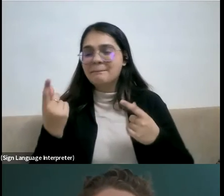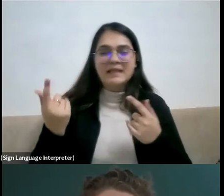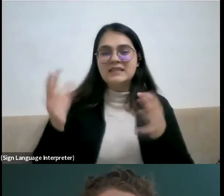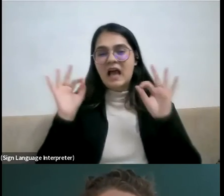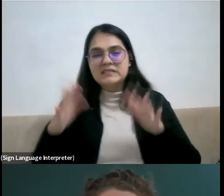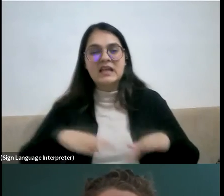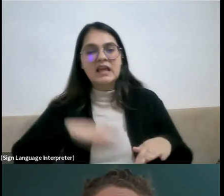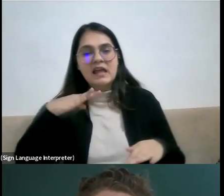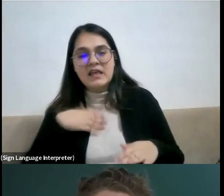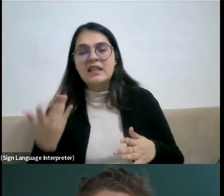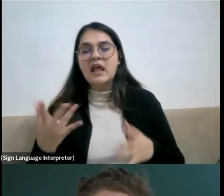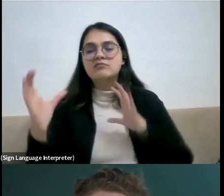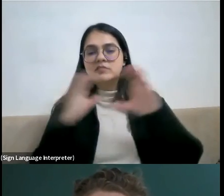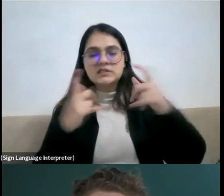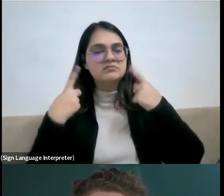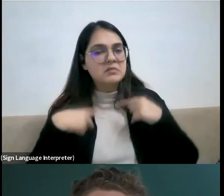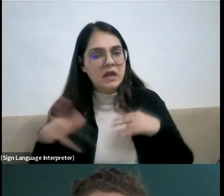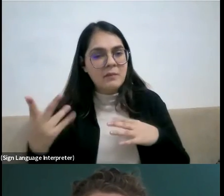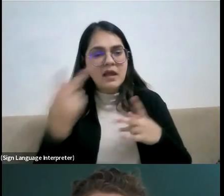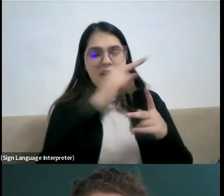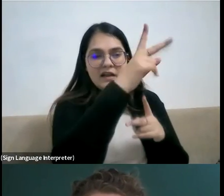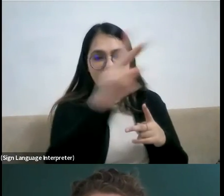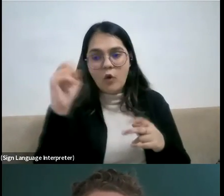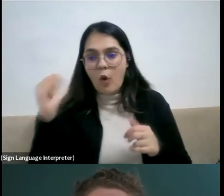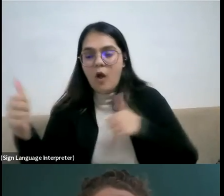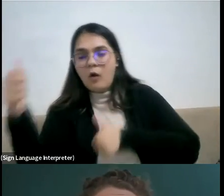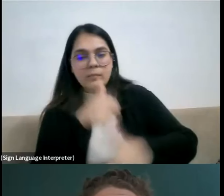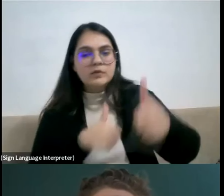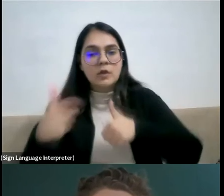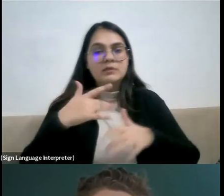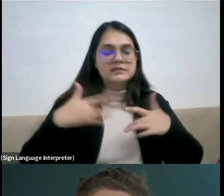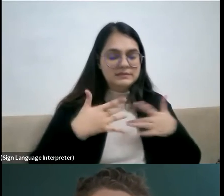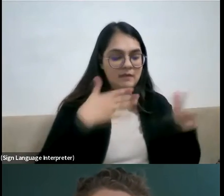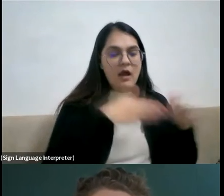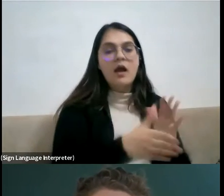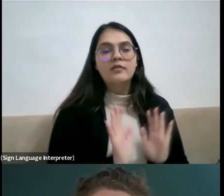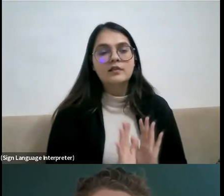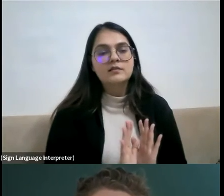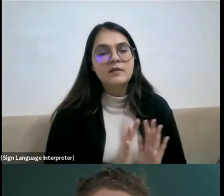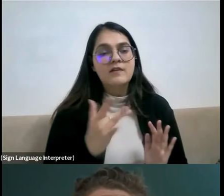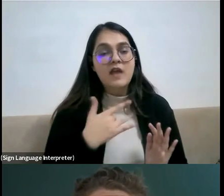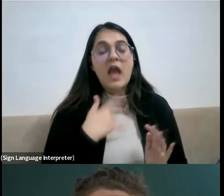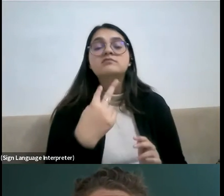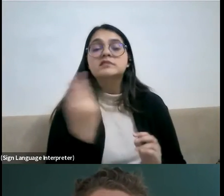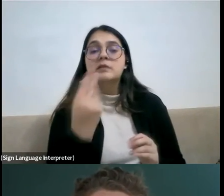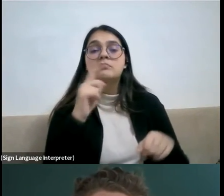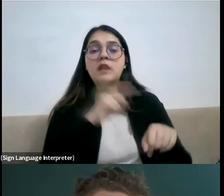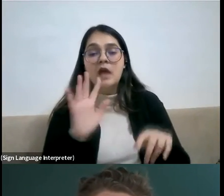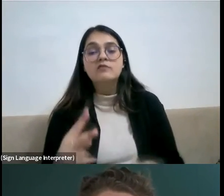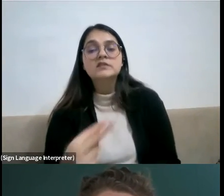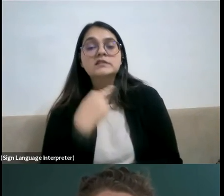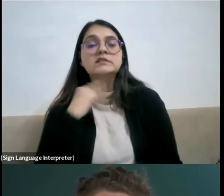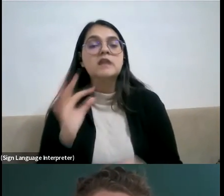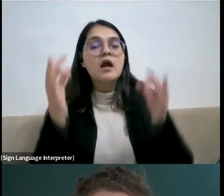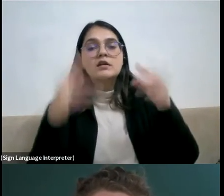insufficient mediation between different competing groups within SANAC. And as such, it gets stuck in